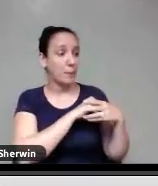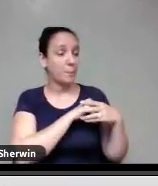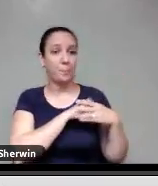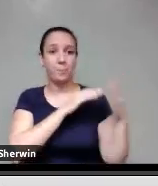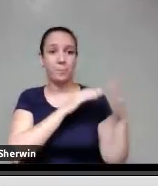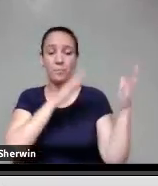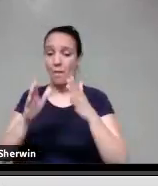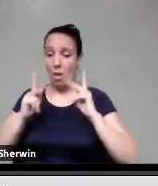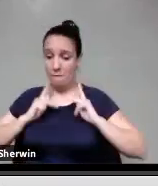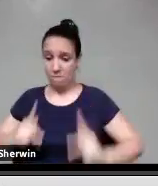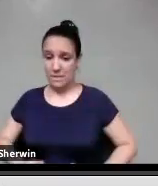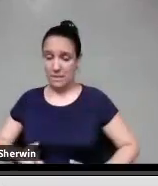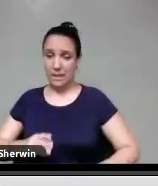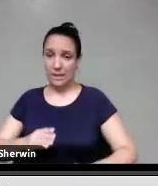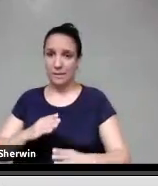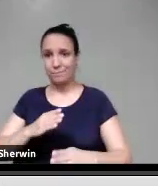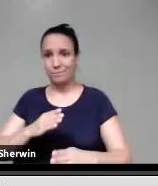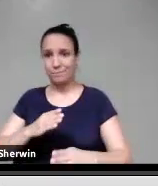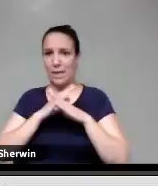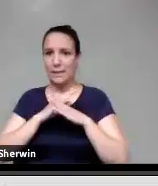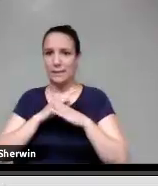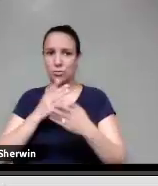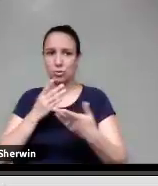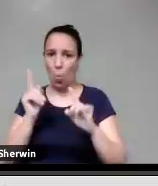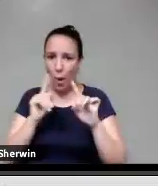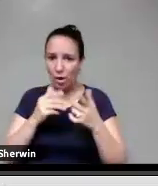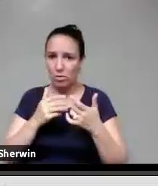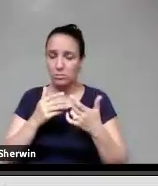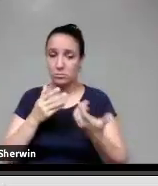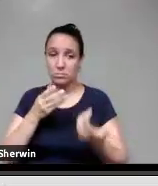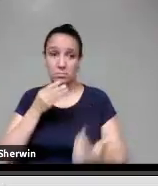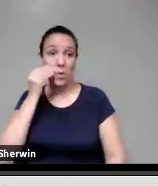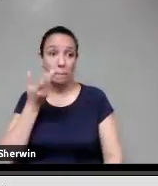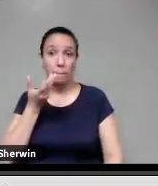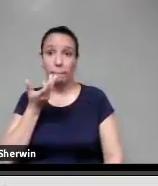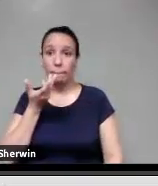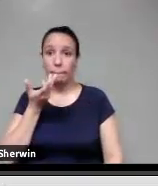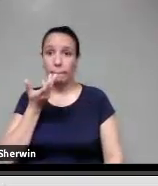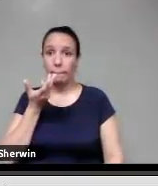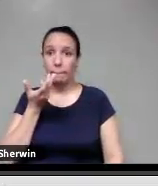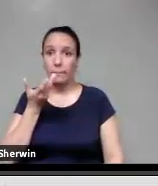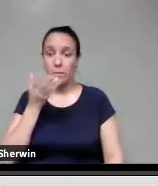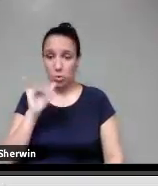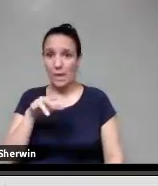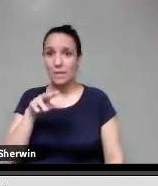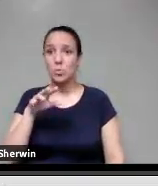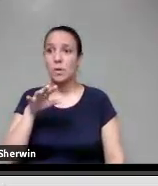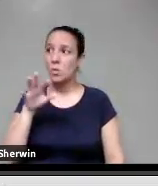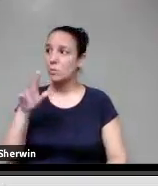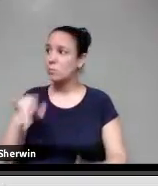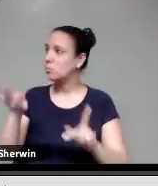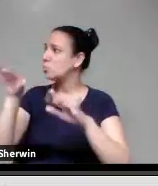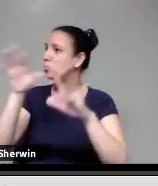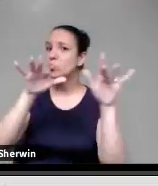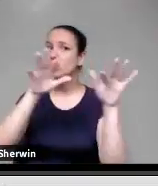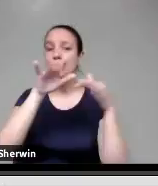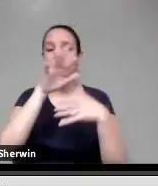physically challenged, where might they be? A lot of them are going to be at home. So that's when you canvass an area possibly and talk to